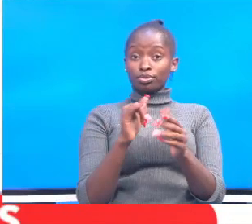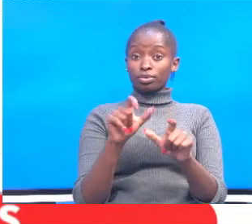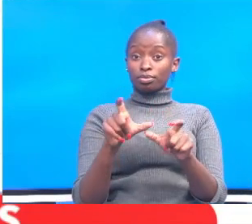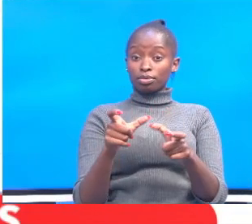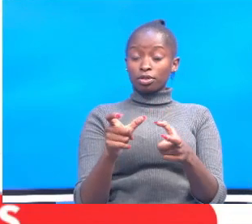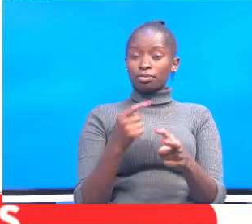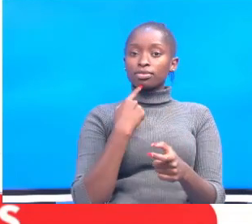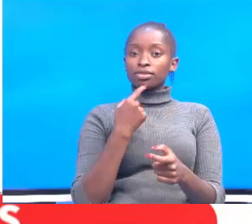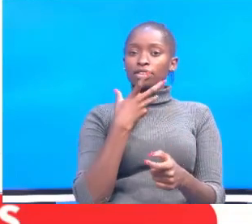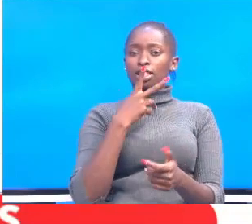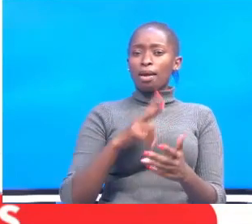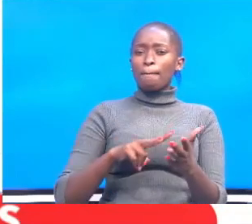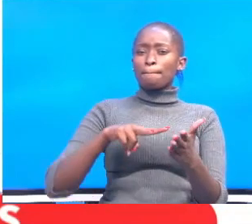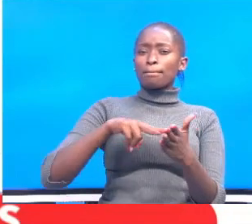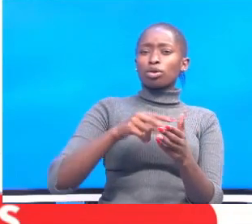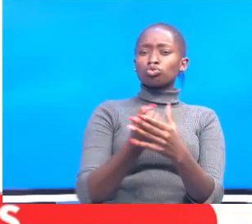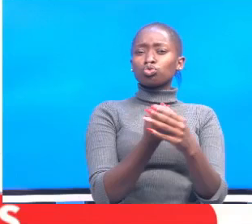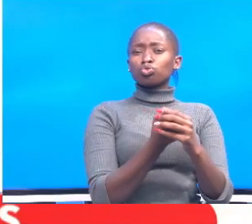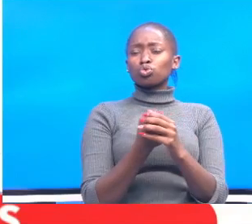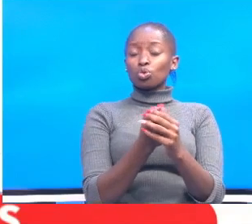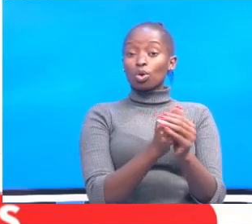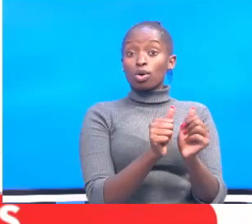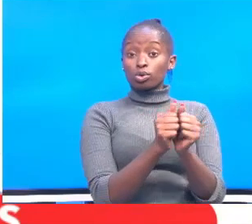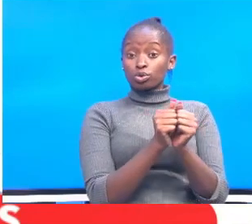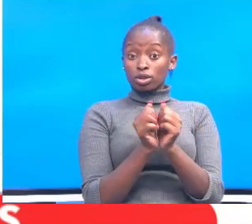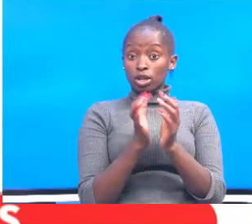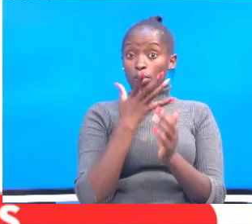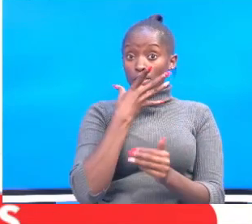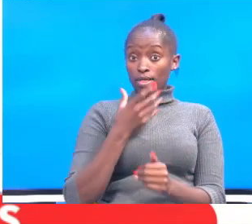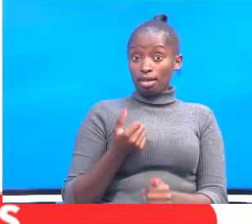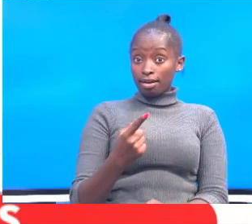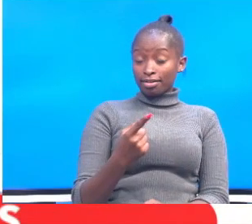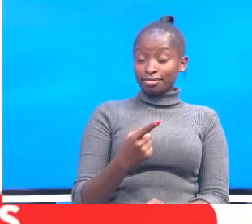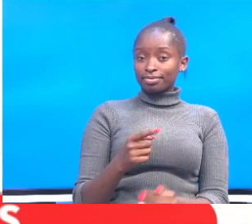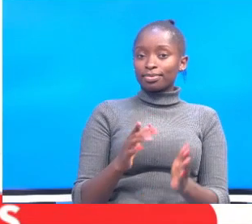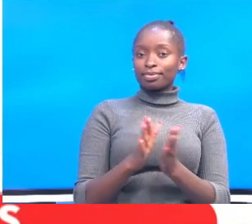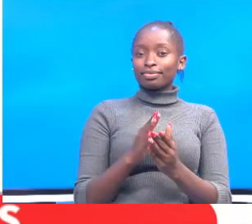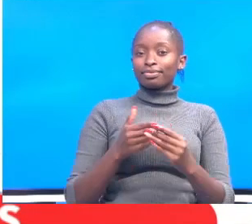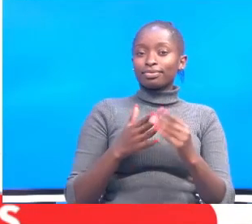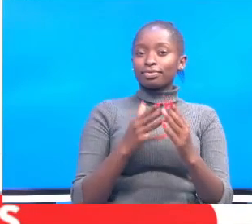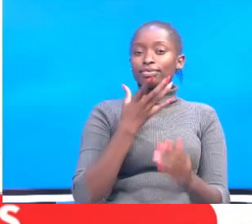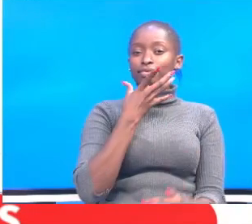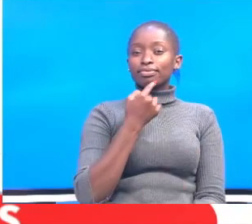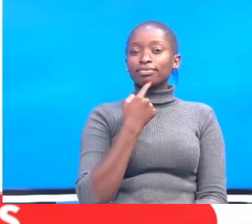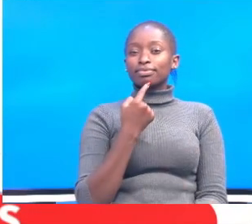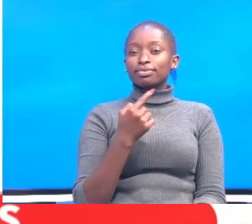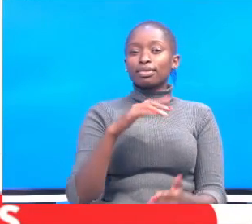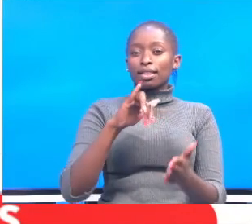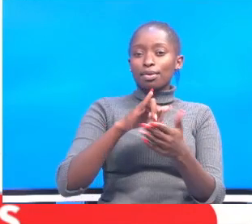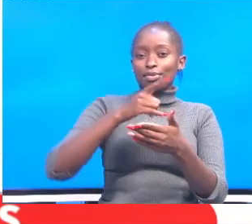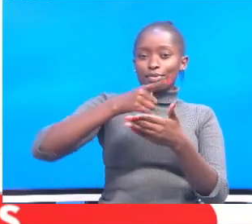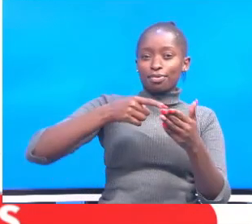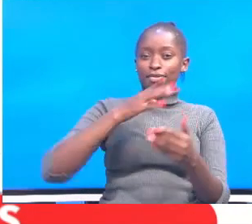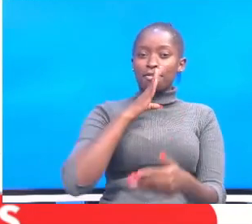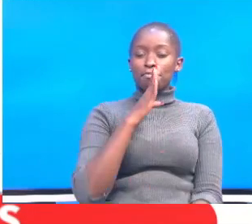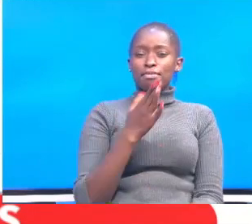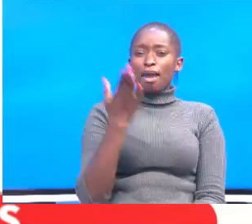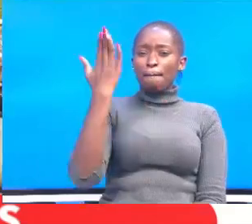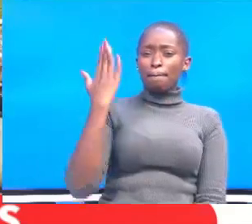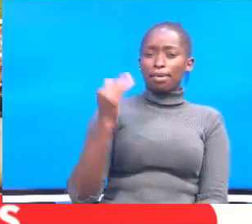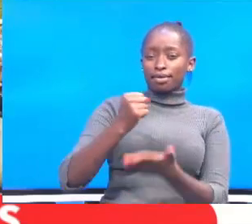with Kawira, while pointing an accusing finger to leaders he did not disclose for allegedly being behind the